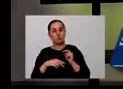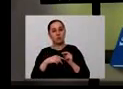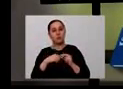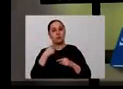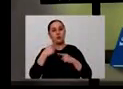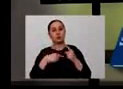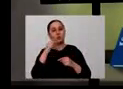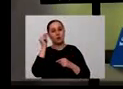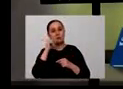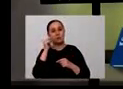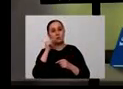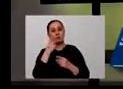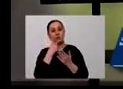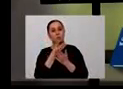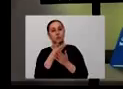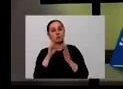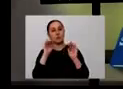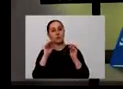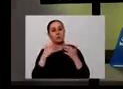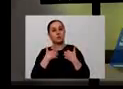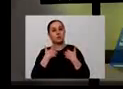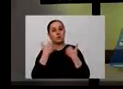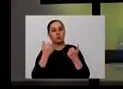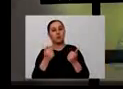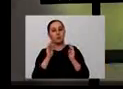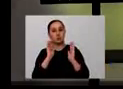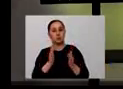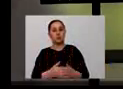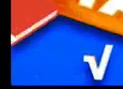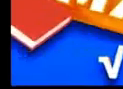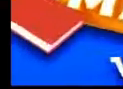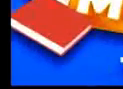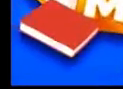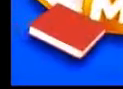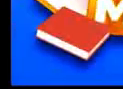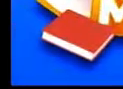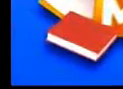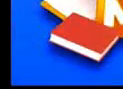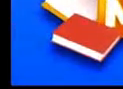yetdi. Keyingi darslarimizda ko'rishguncha, xayr, salomat bo'ling.